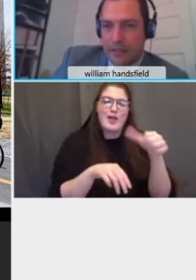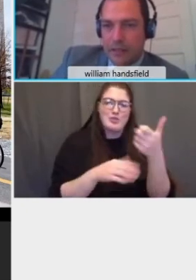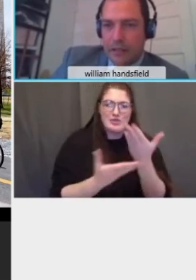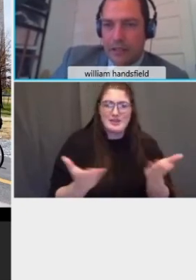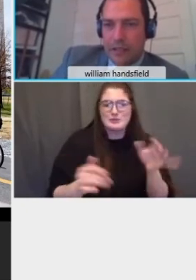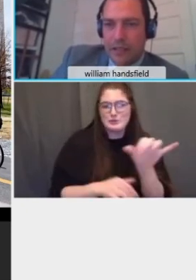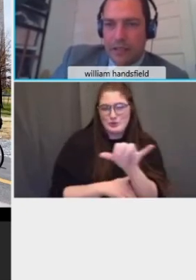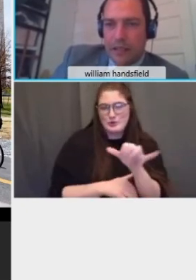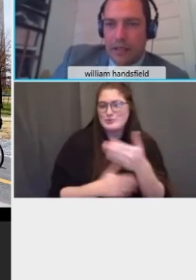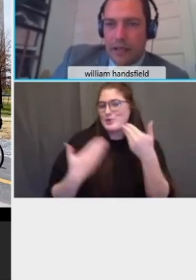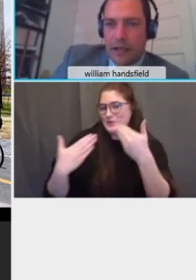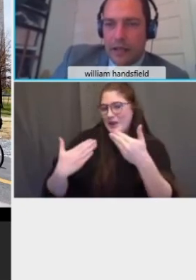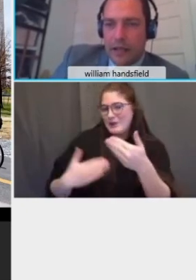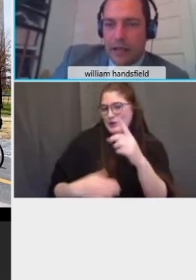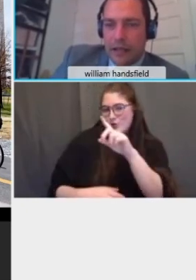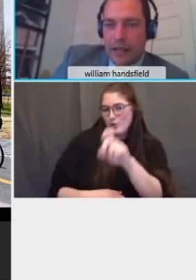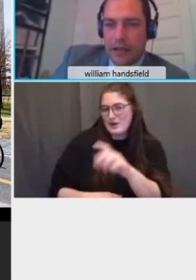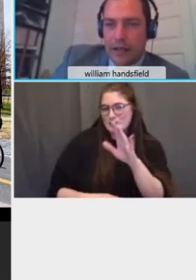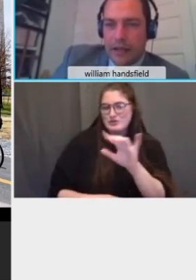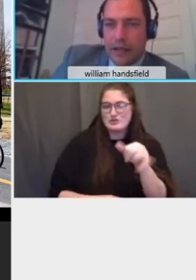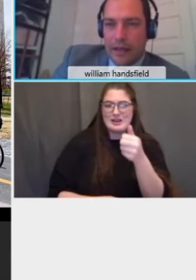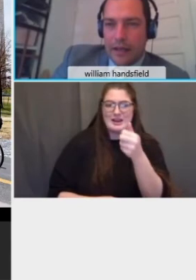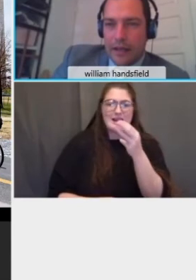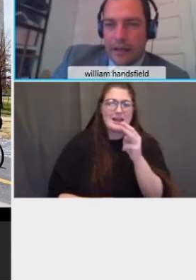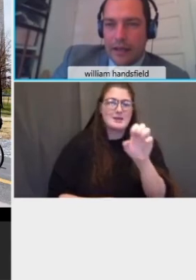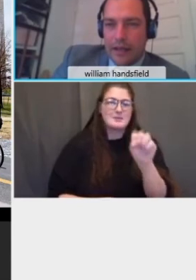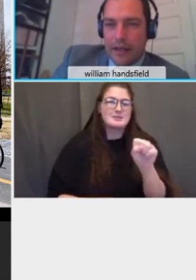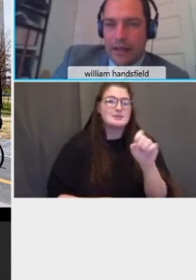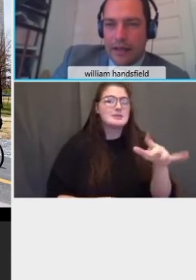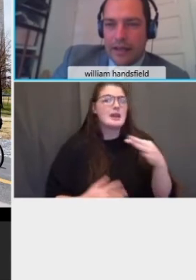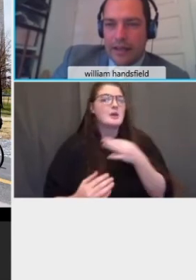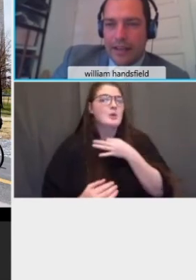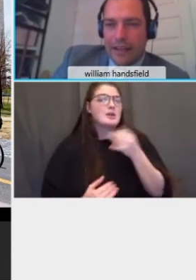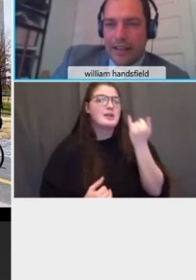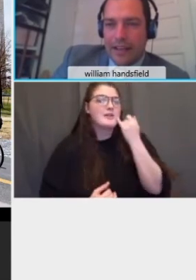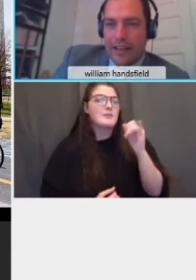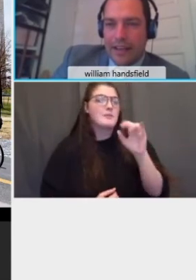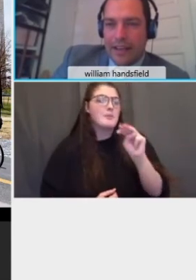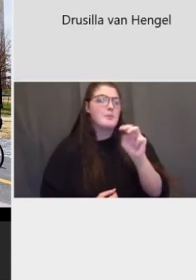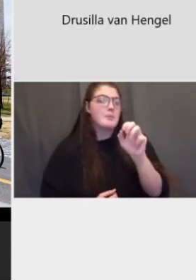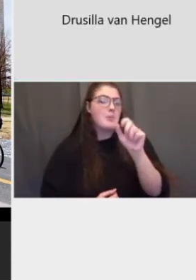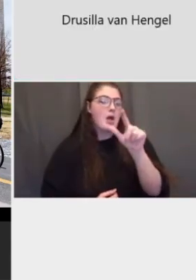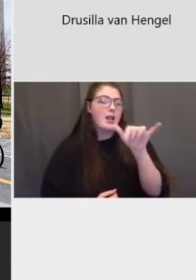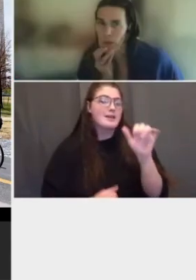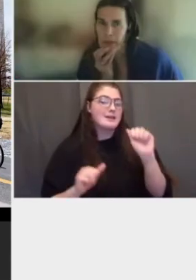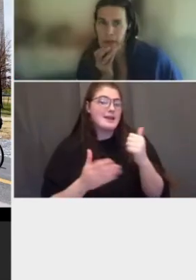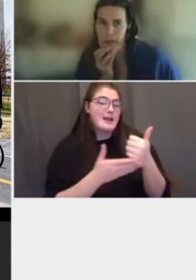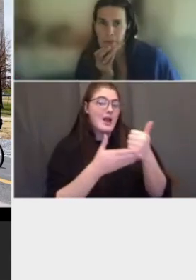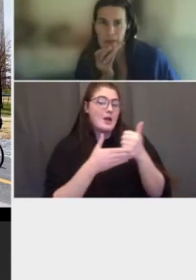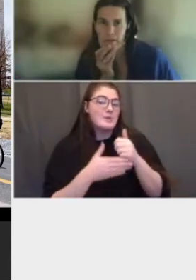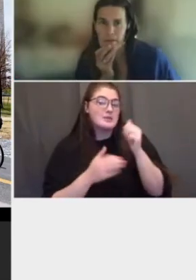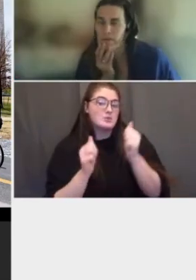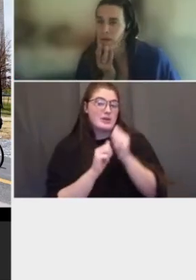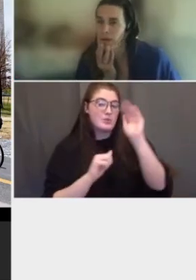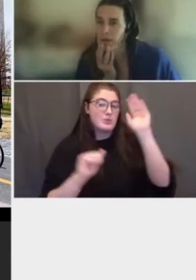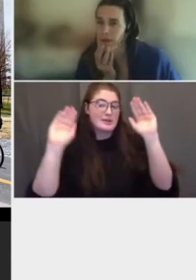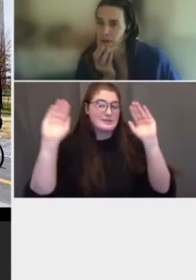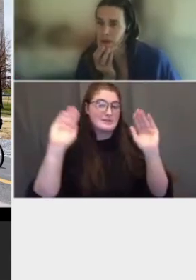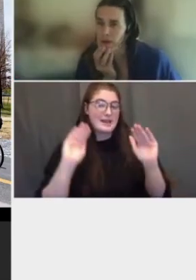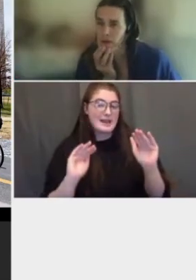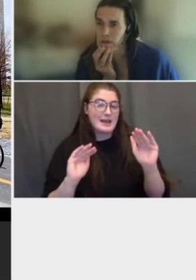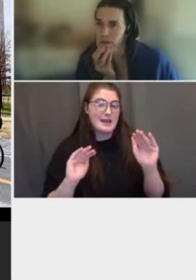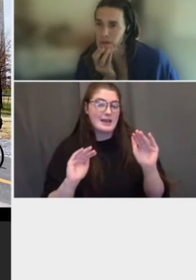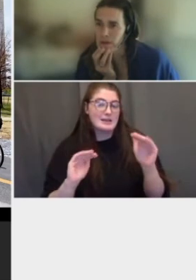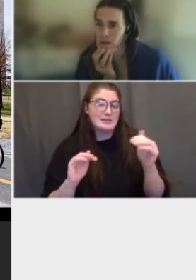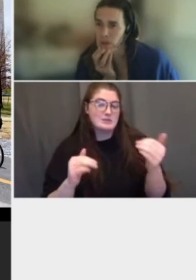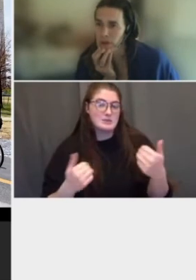James. Will, I wonder if Molly can help us with the raised hands and the order that they went up in, Okay. because